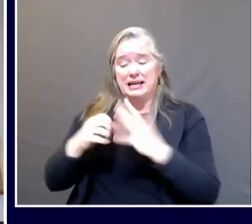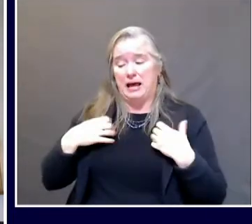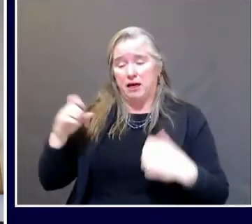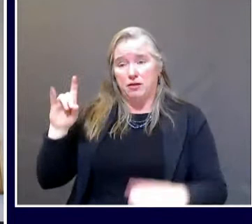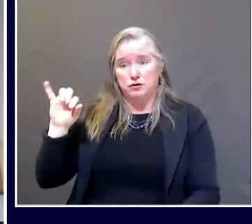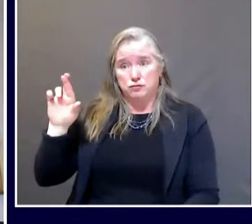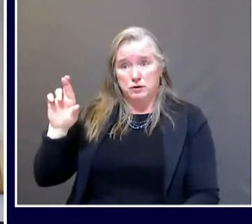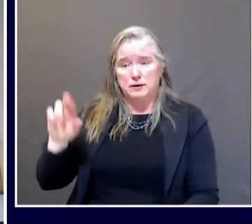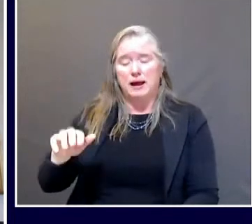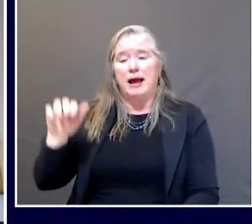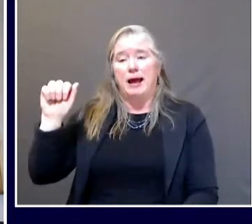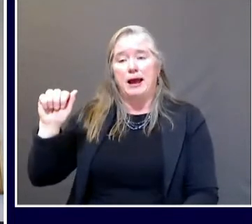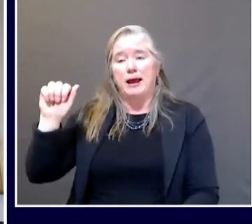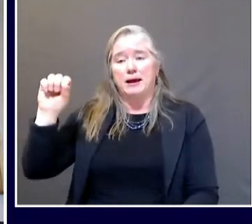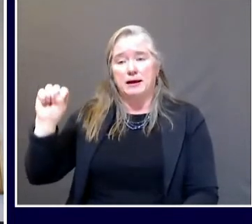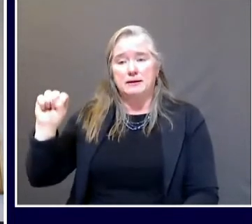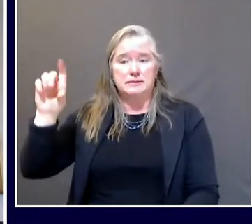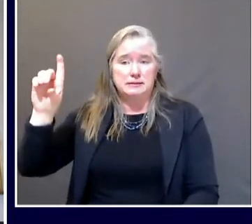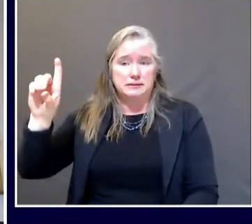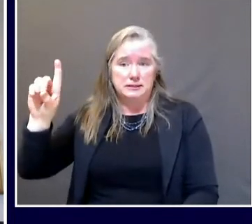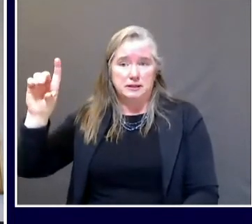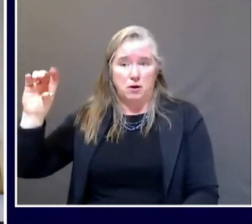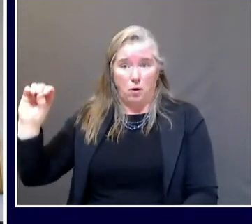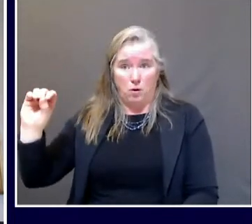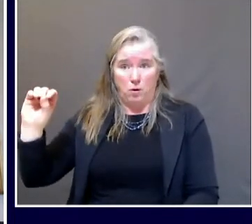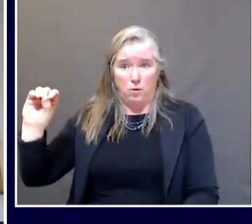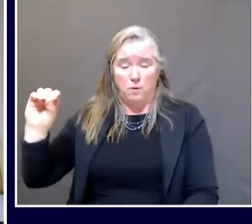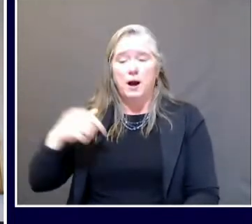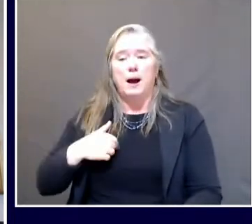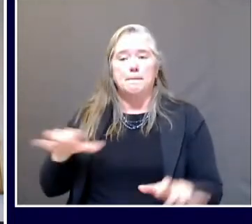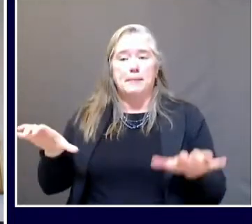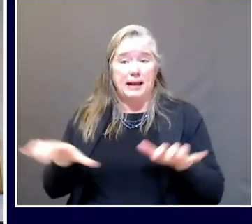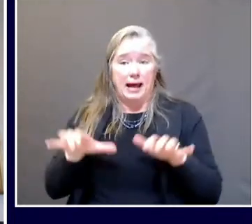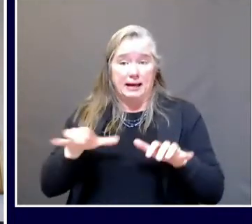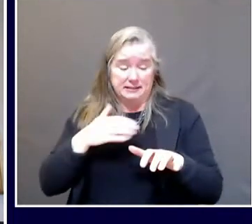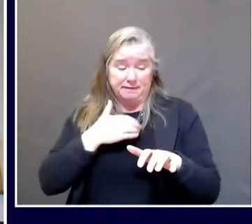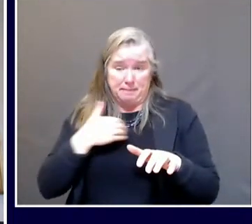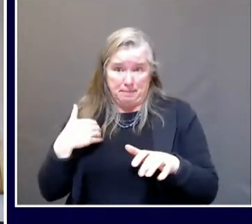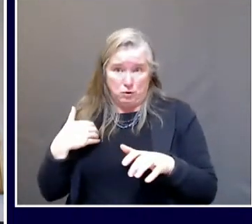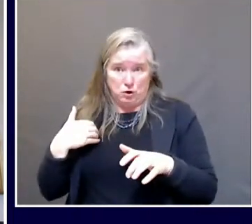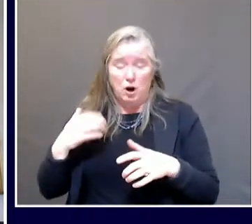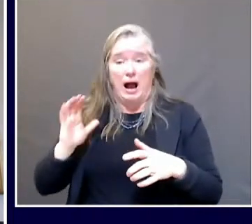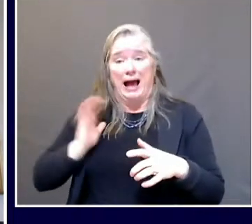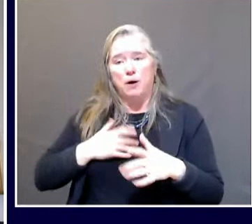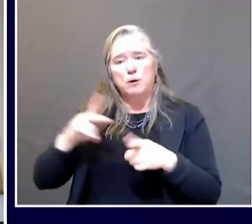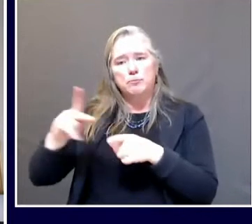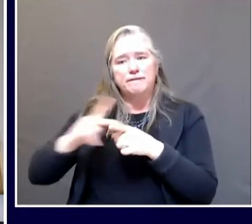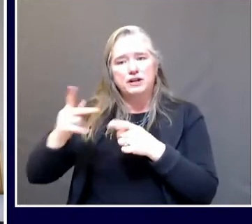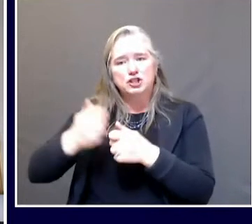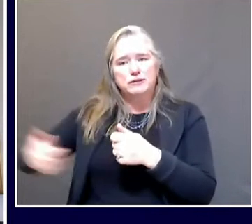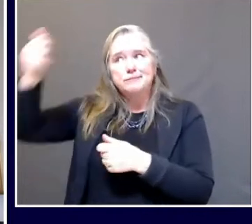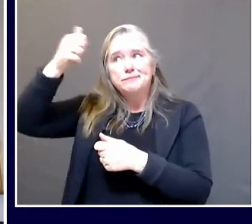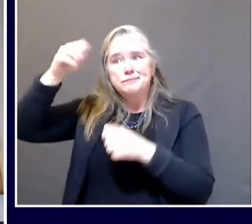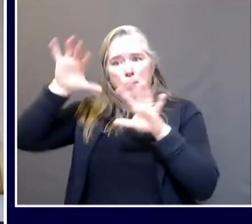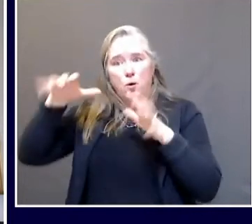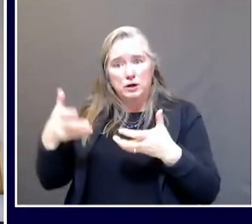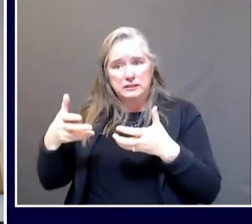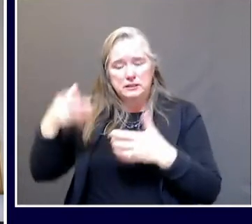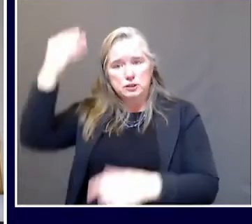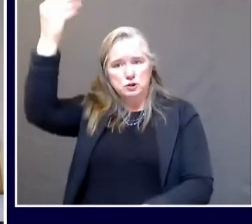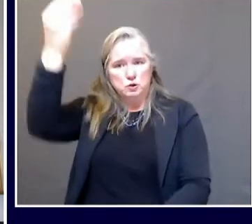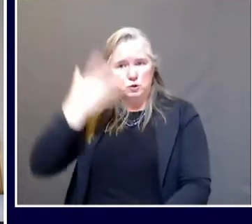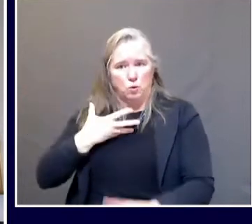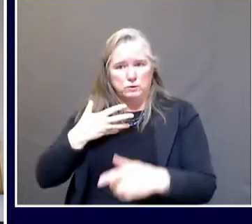called ASTO, of which I am an active member. And we received word this morning